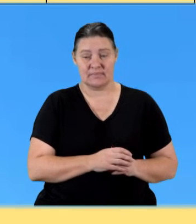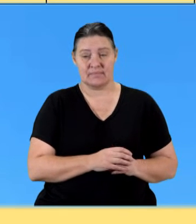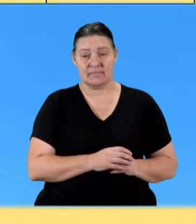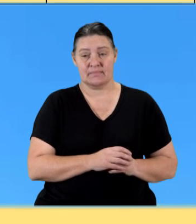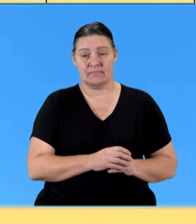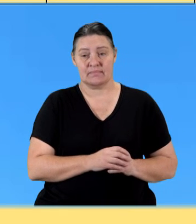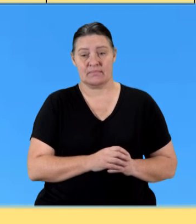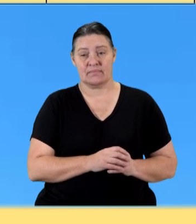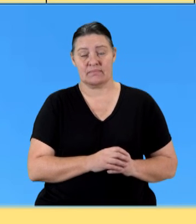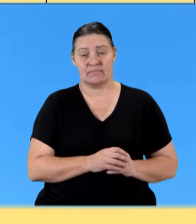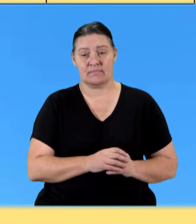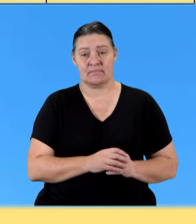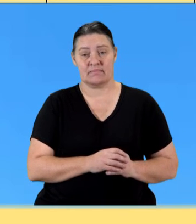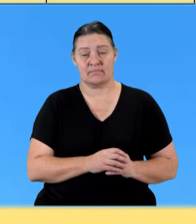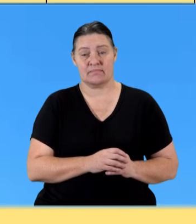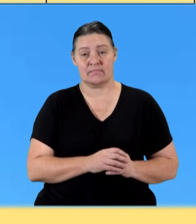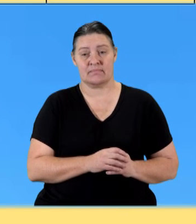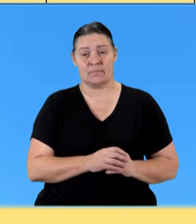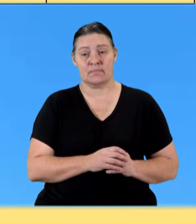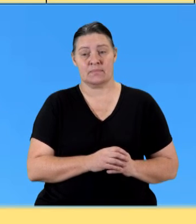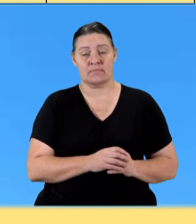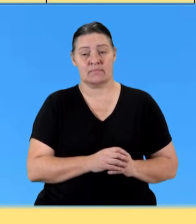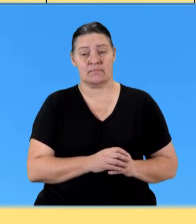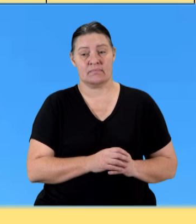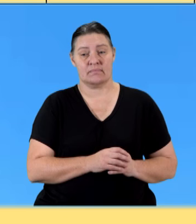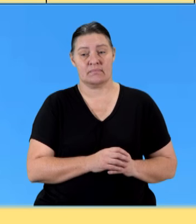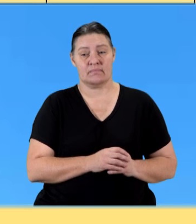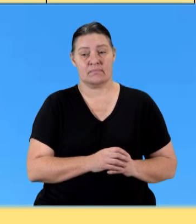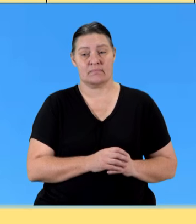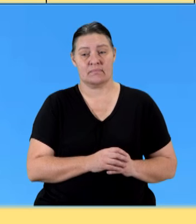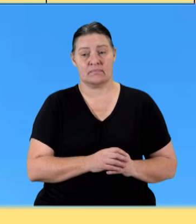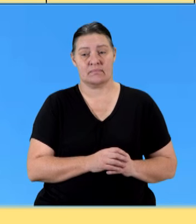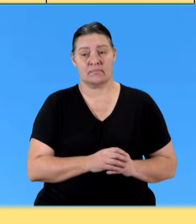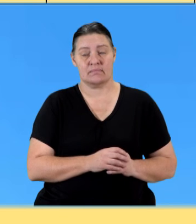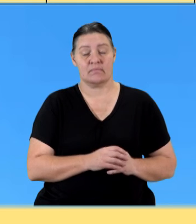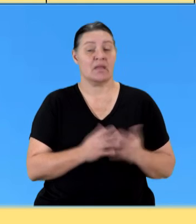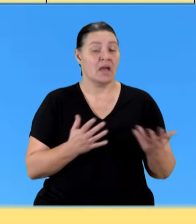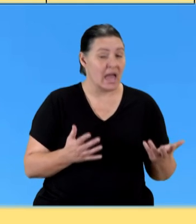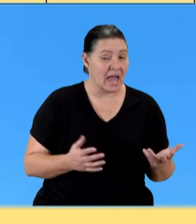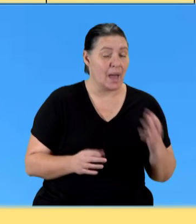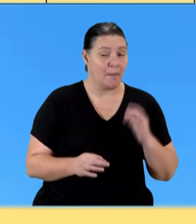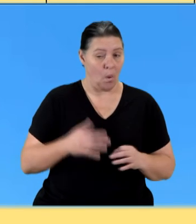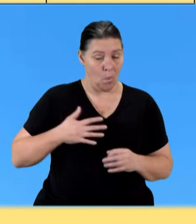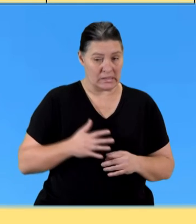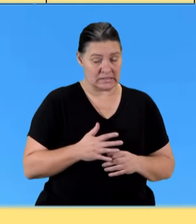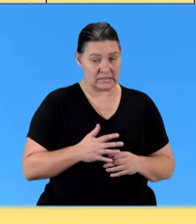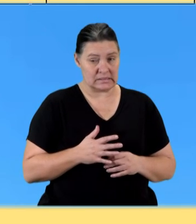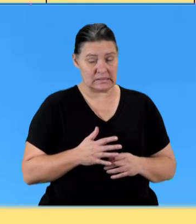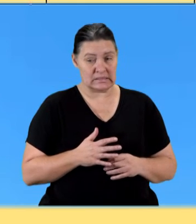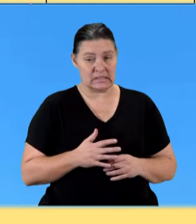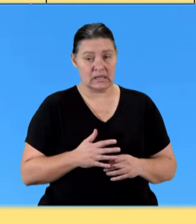in the creditors ledger, and the amount is 260. The moment I